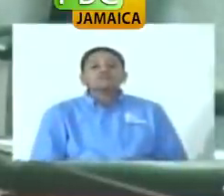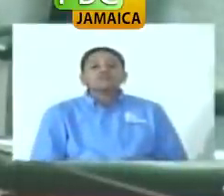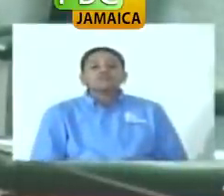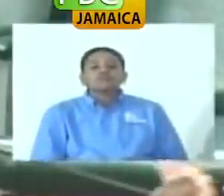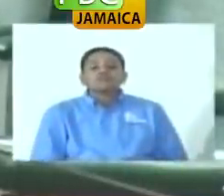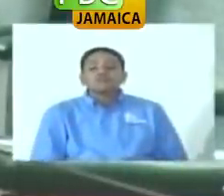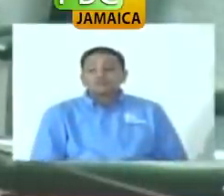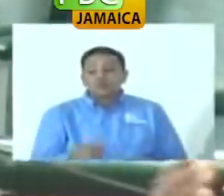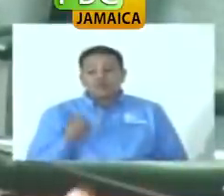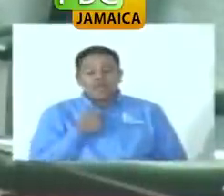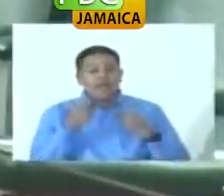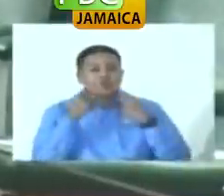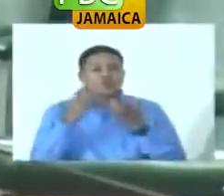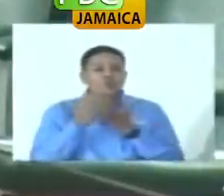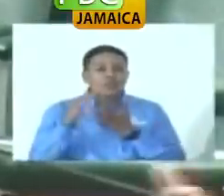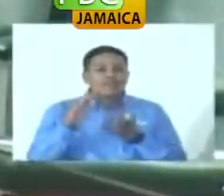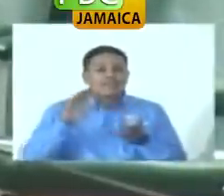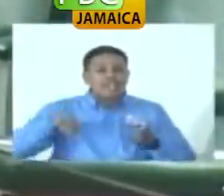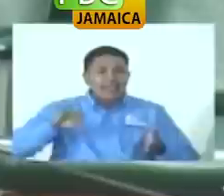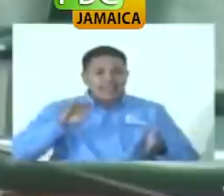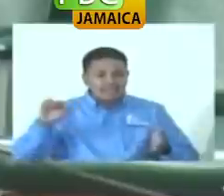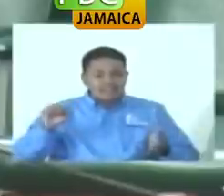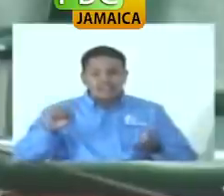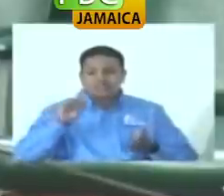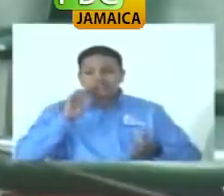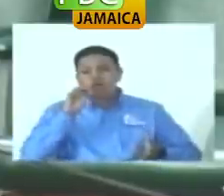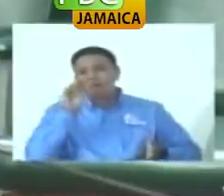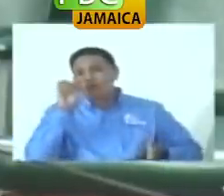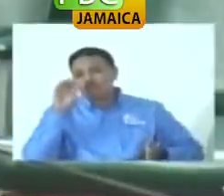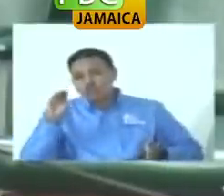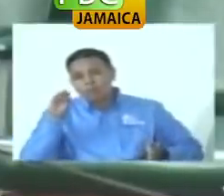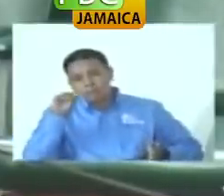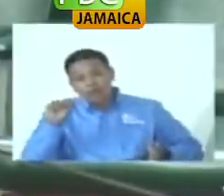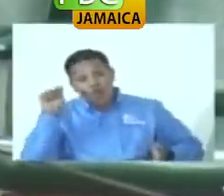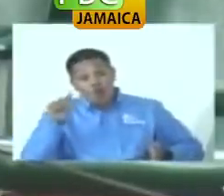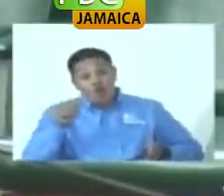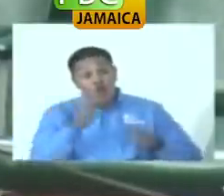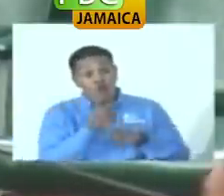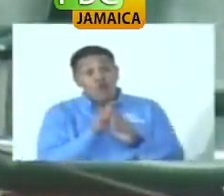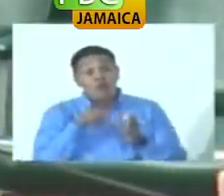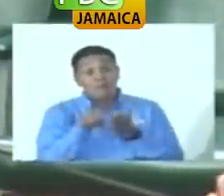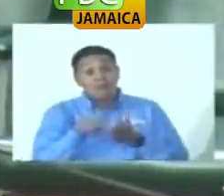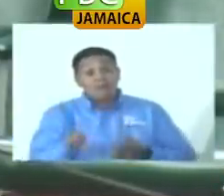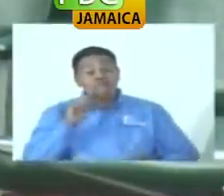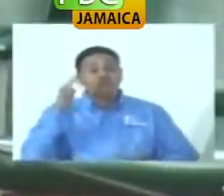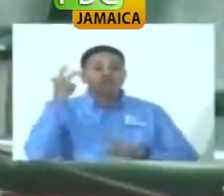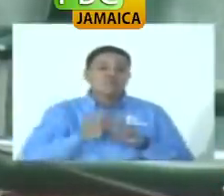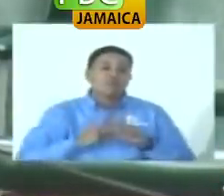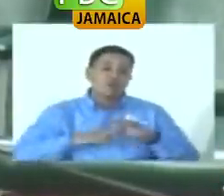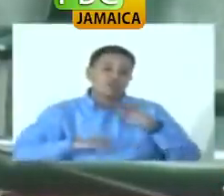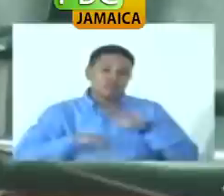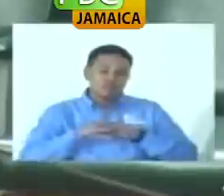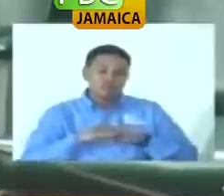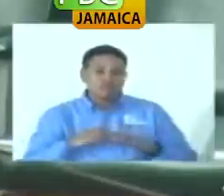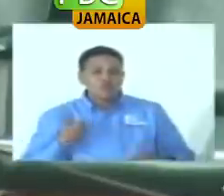we announced a waiver of late fees and a complete moratorium on all loan payments to the Student Loan Bureau for 3 months as